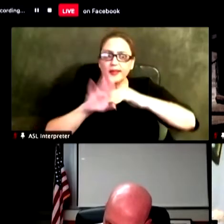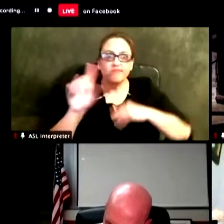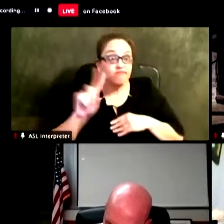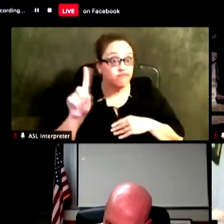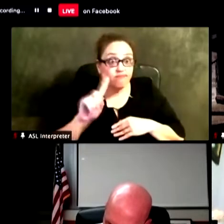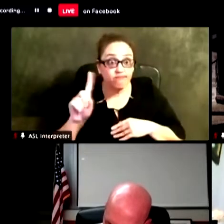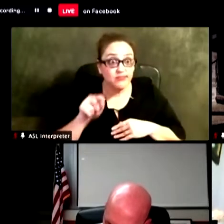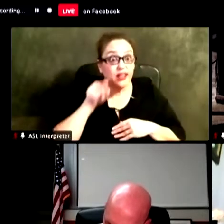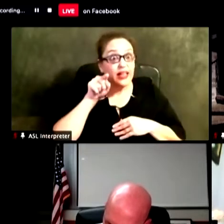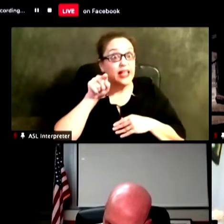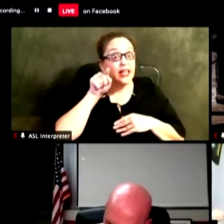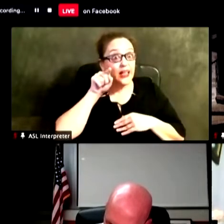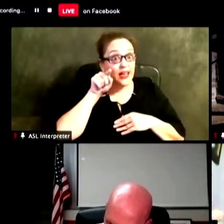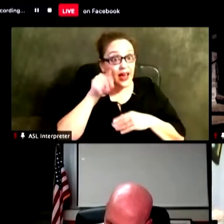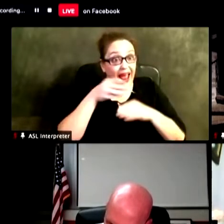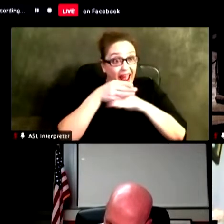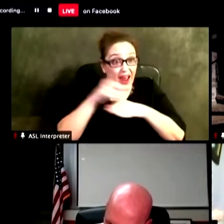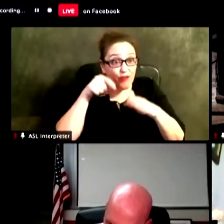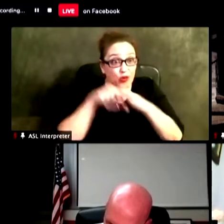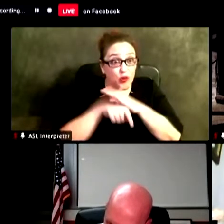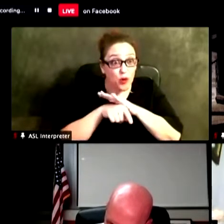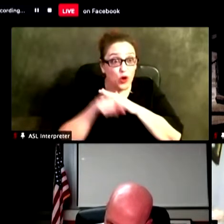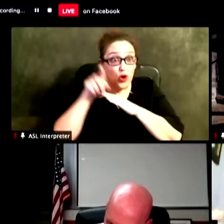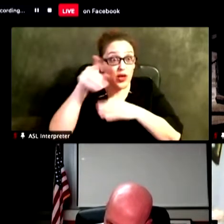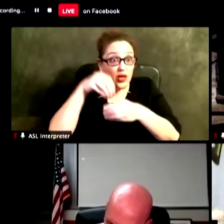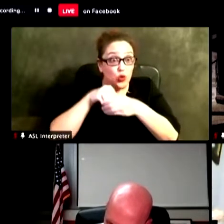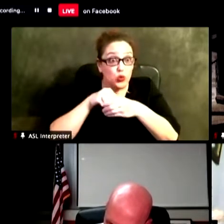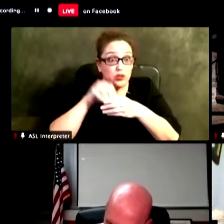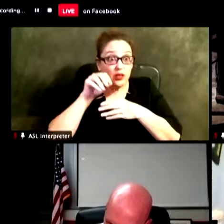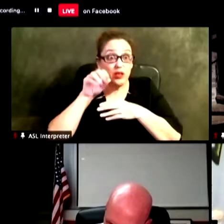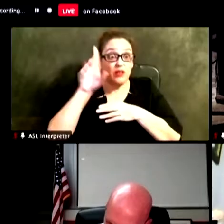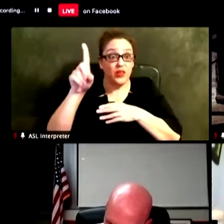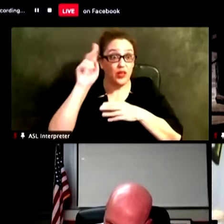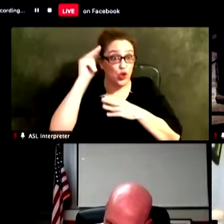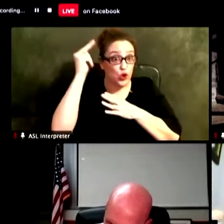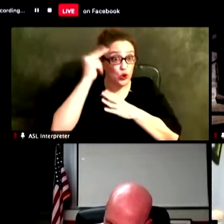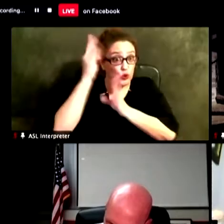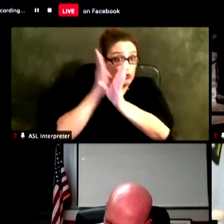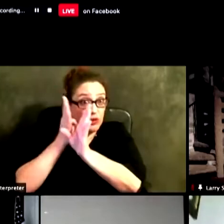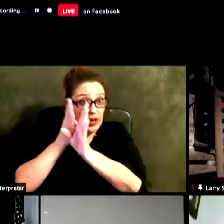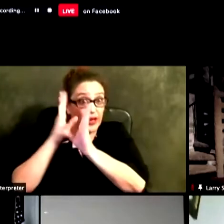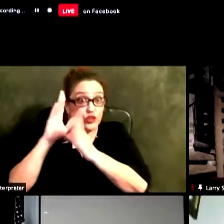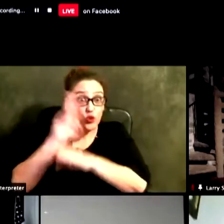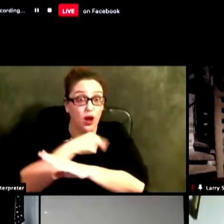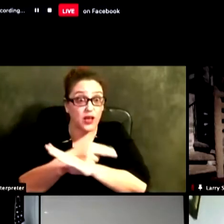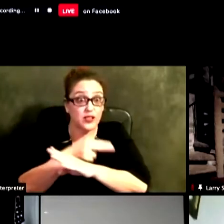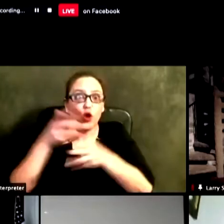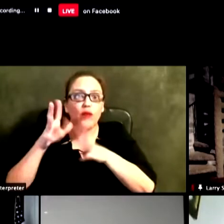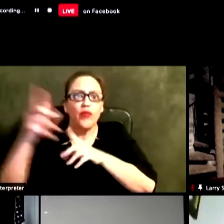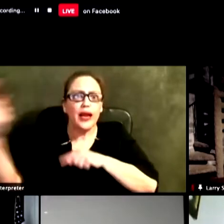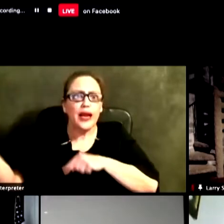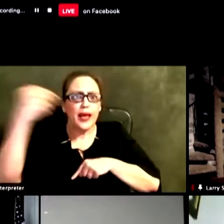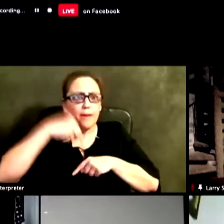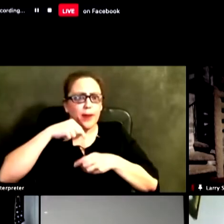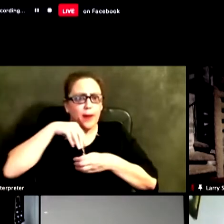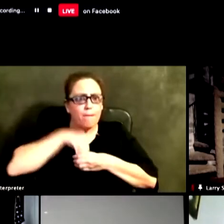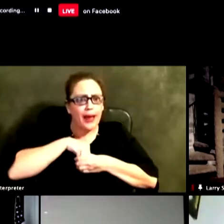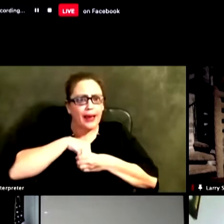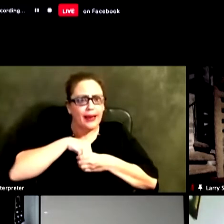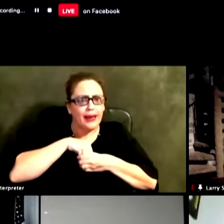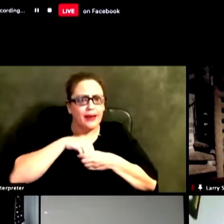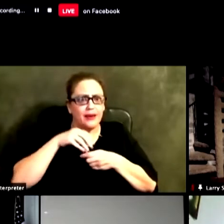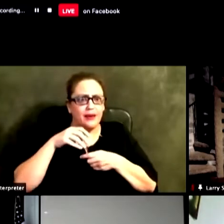a day after the murder and allowed to wander around in the yard while someone was inside getting something of his. The